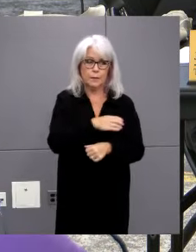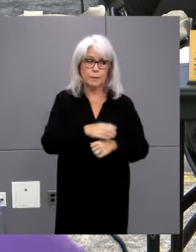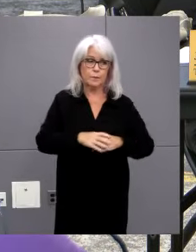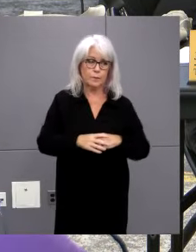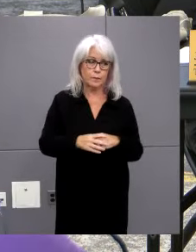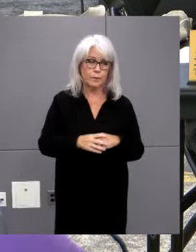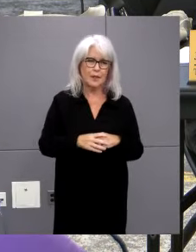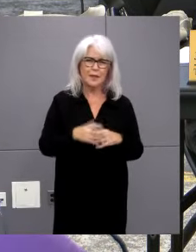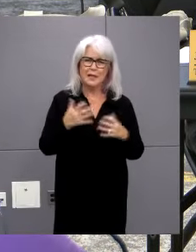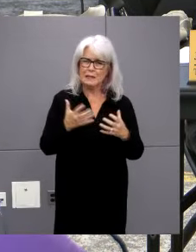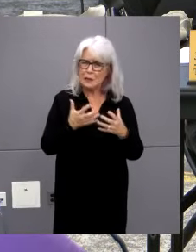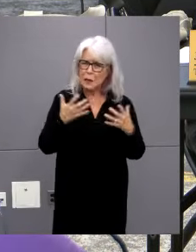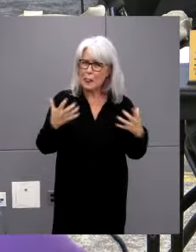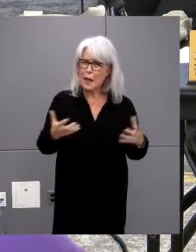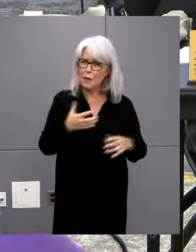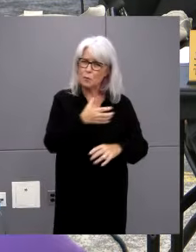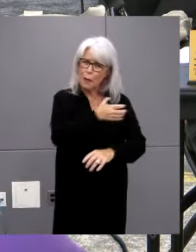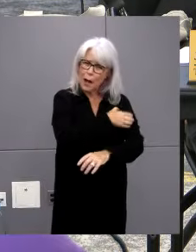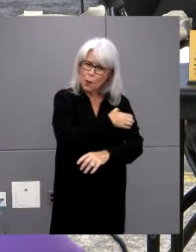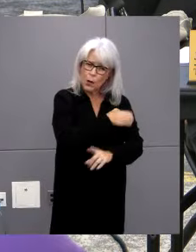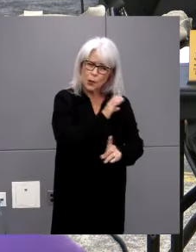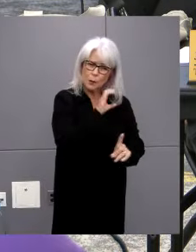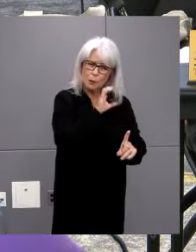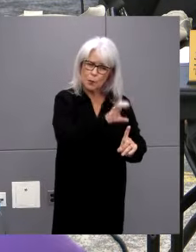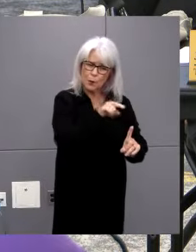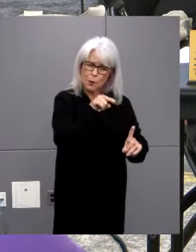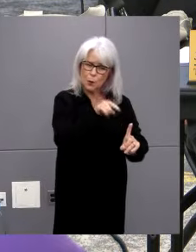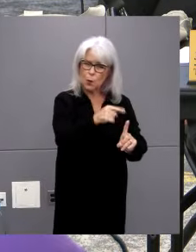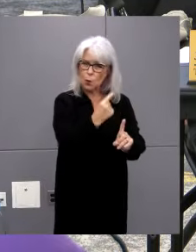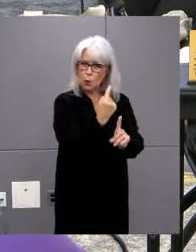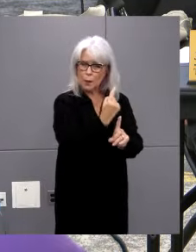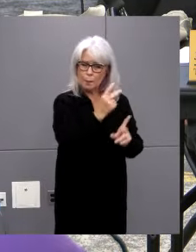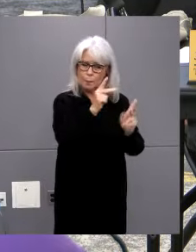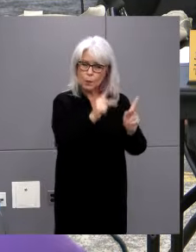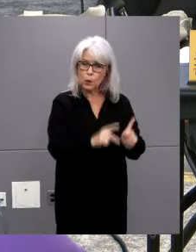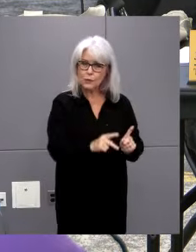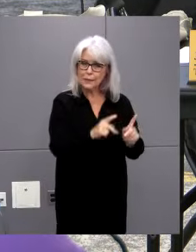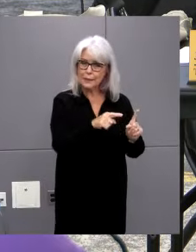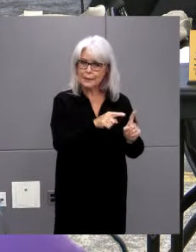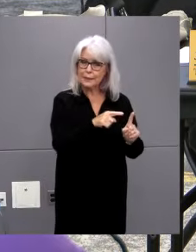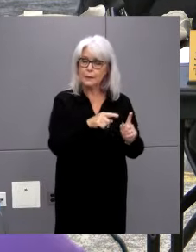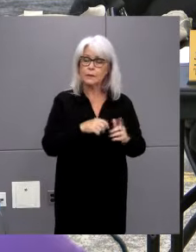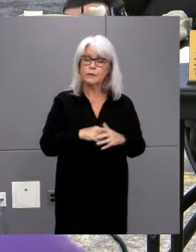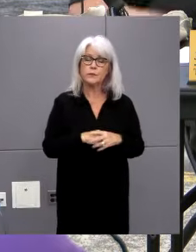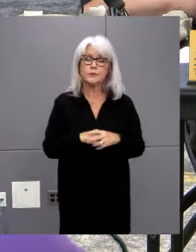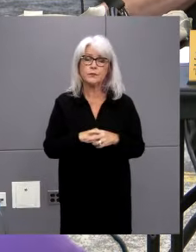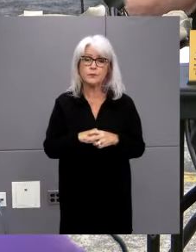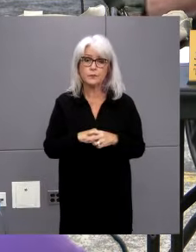That puts too much power into one person's hands.